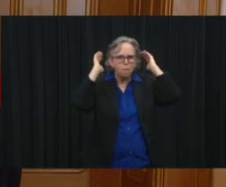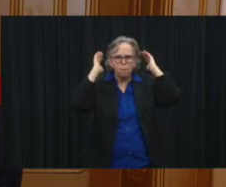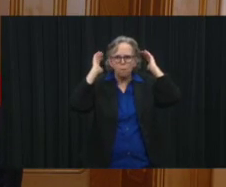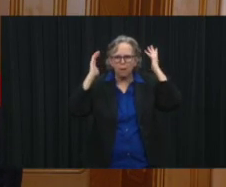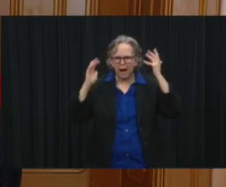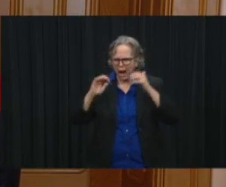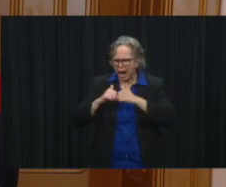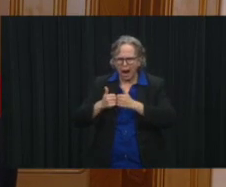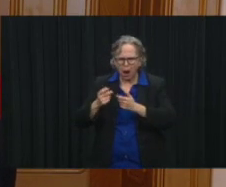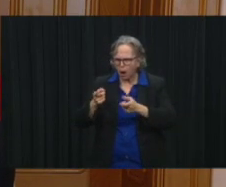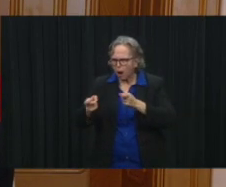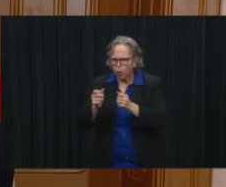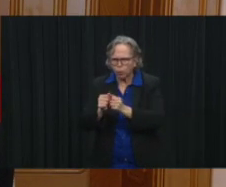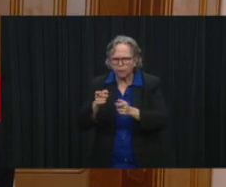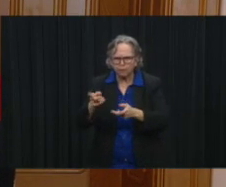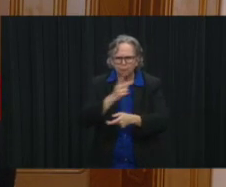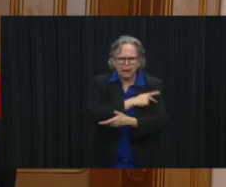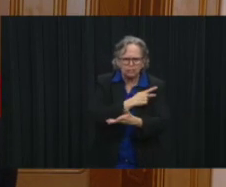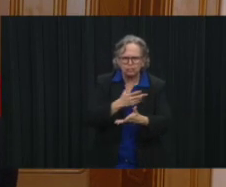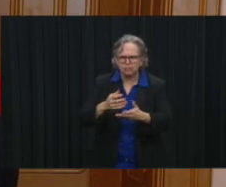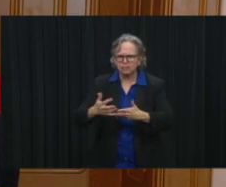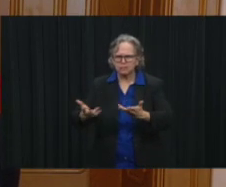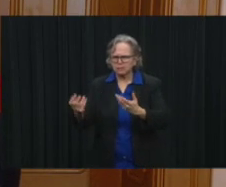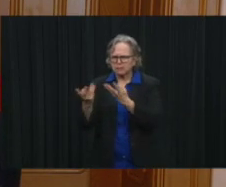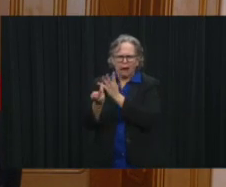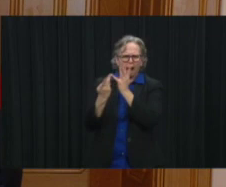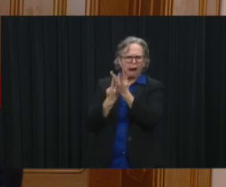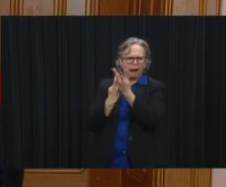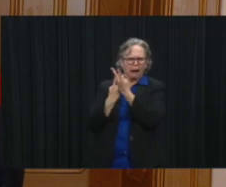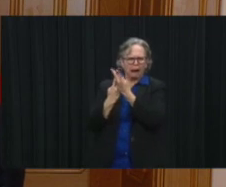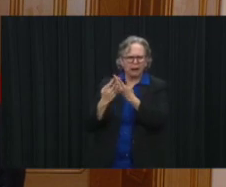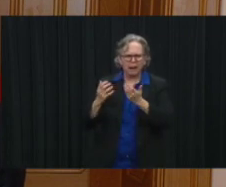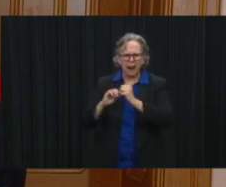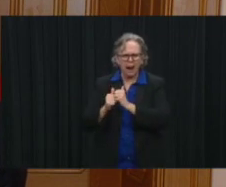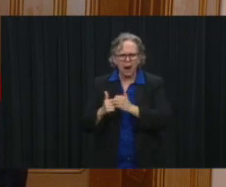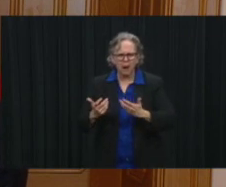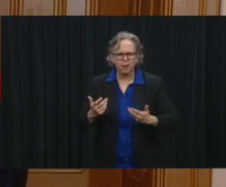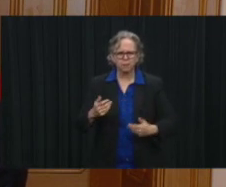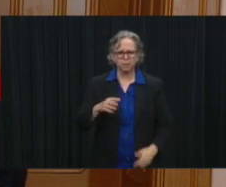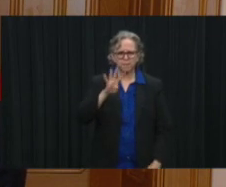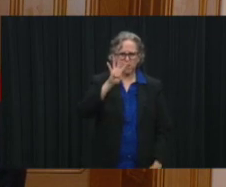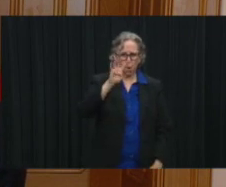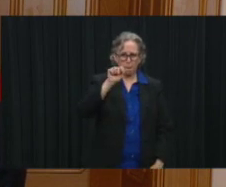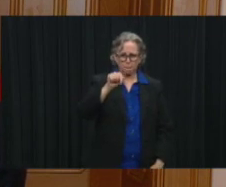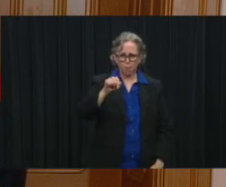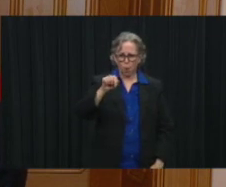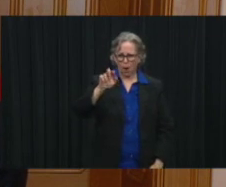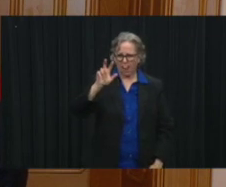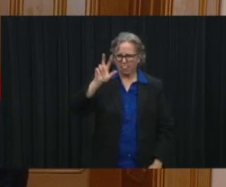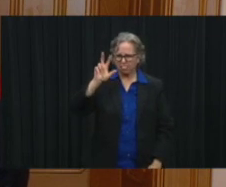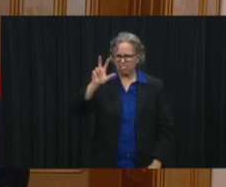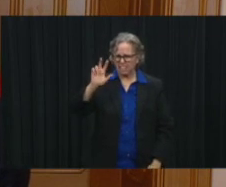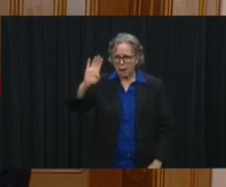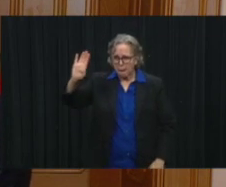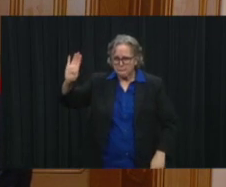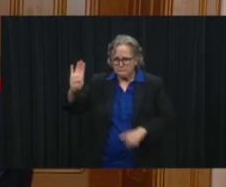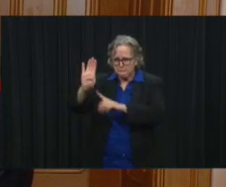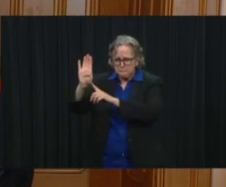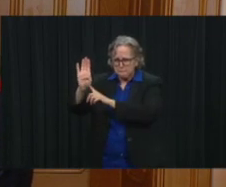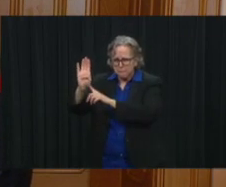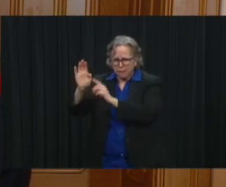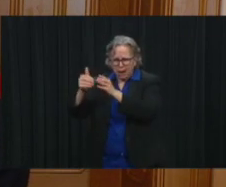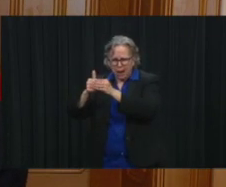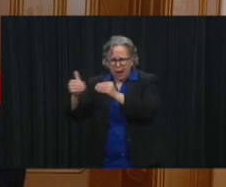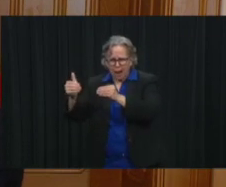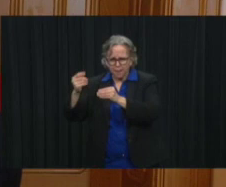Also has $4.3 billion in the package for CDC and state and local health departments. And again, Dr. Acton can talk about this,